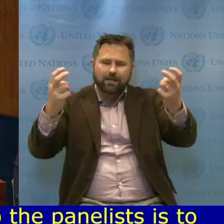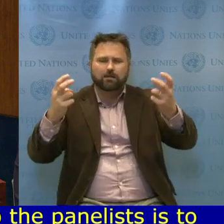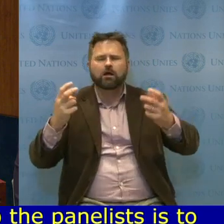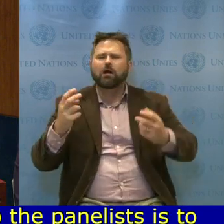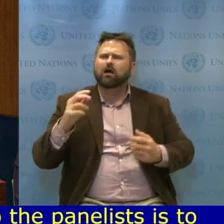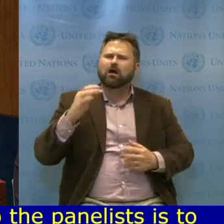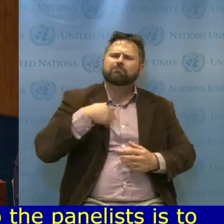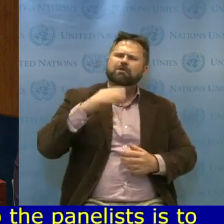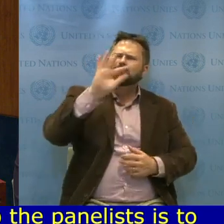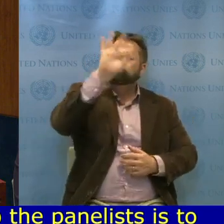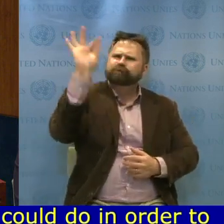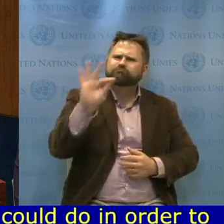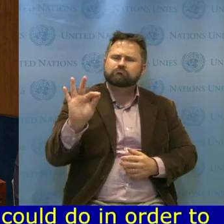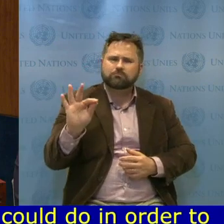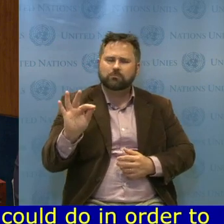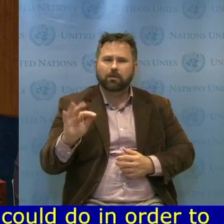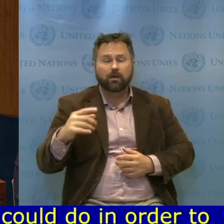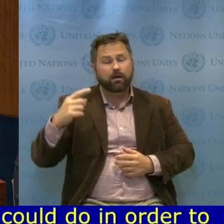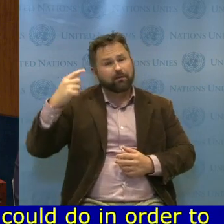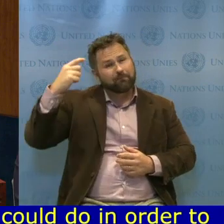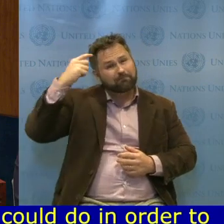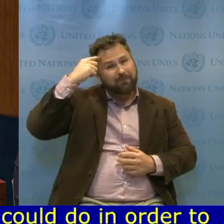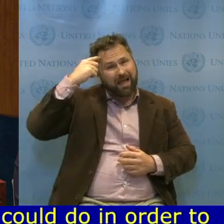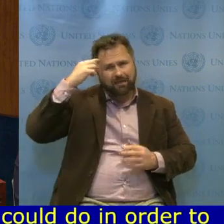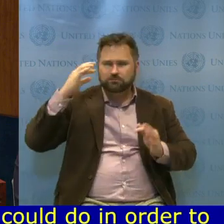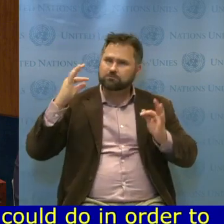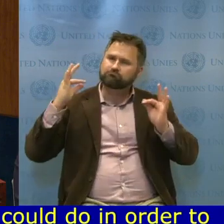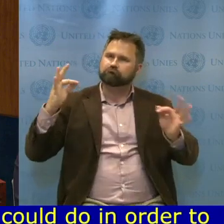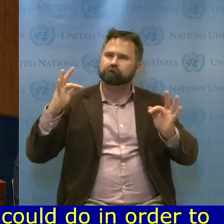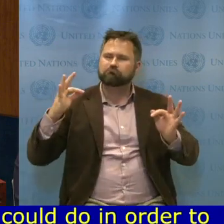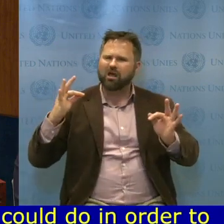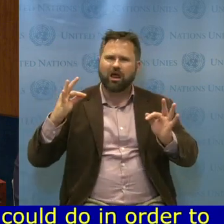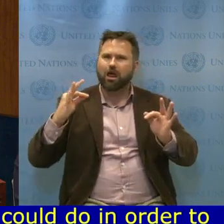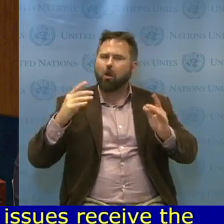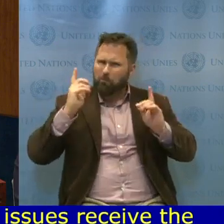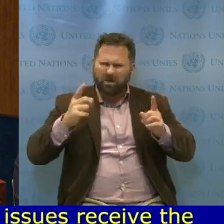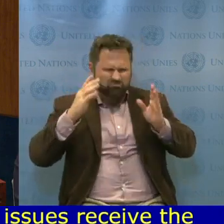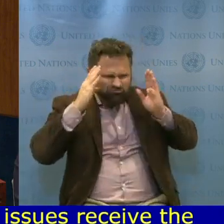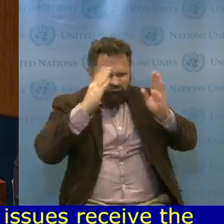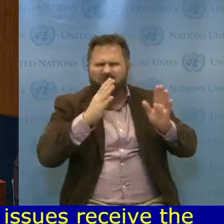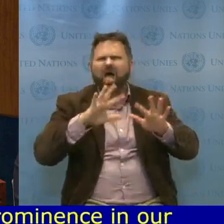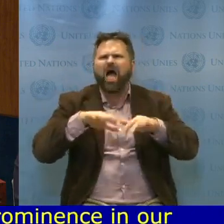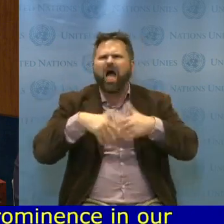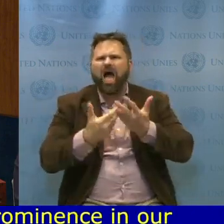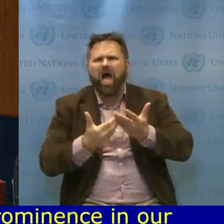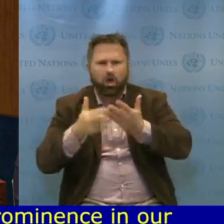attention and prominence in our discussions as a country. I thank you.